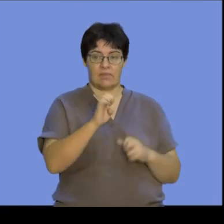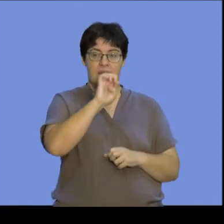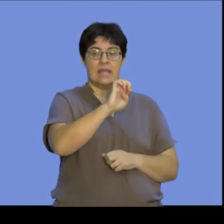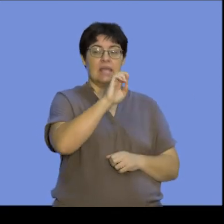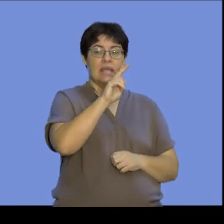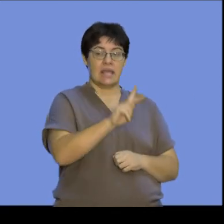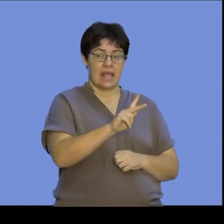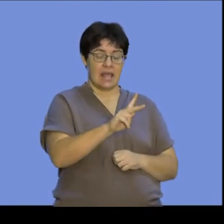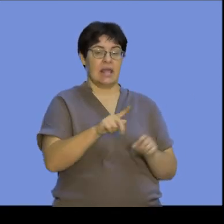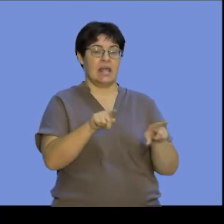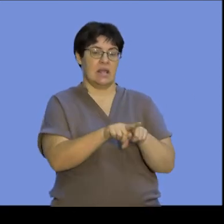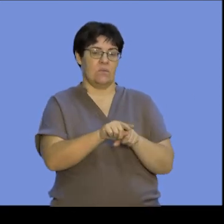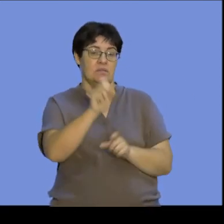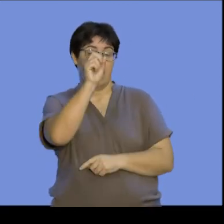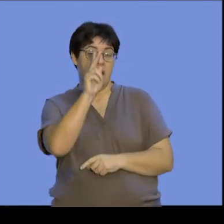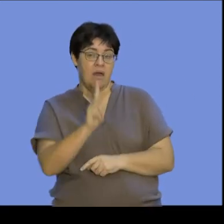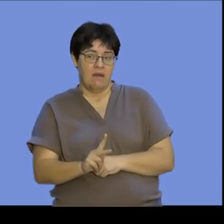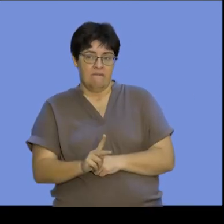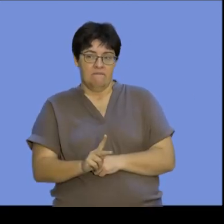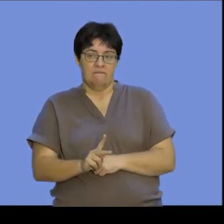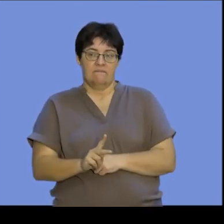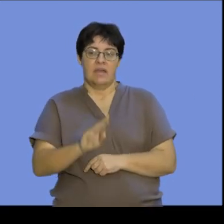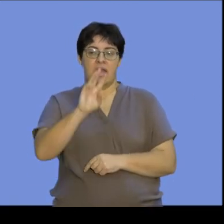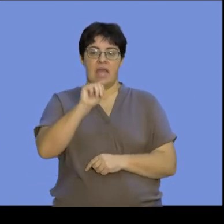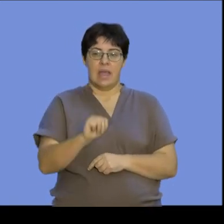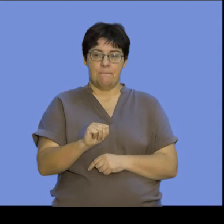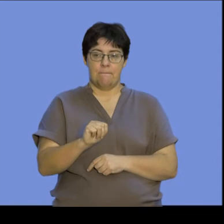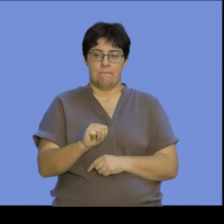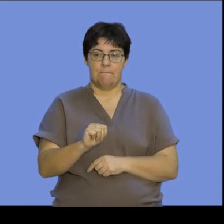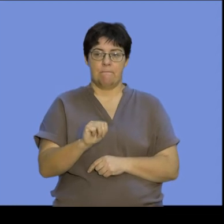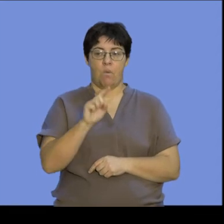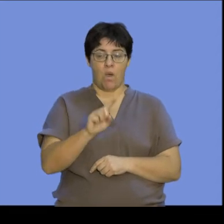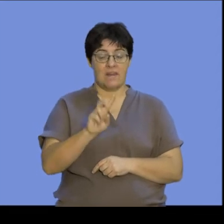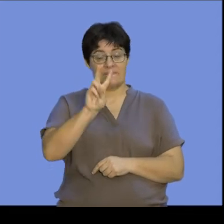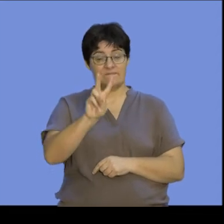now I'm looking at final velocity